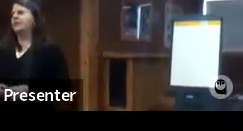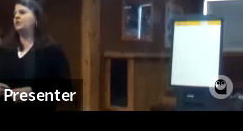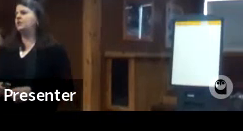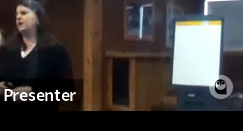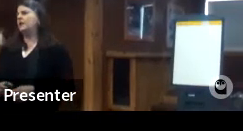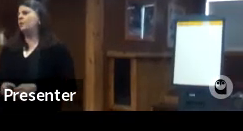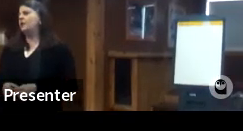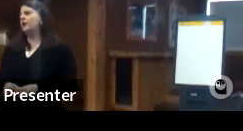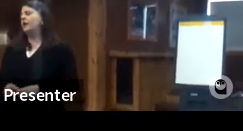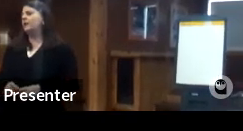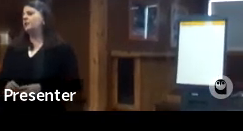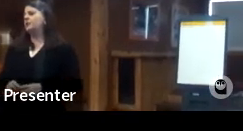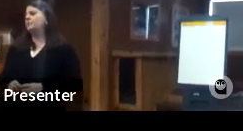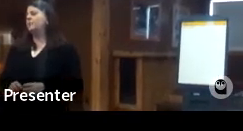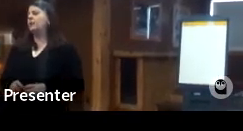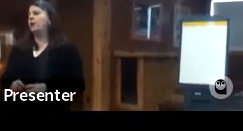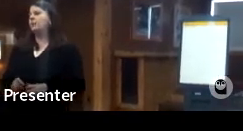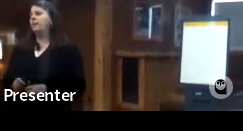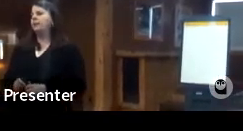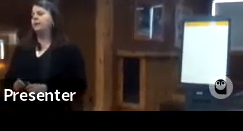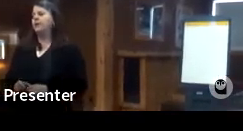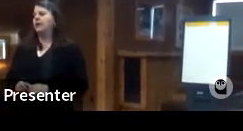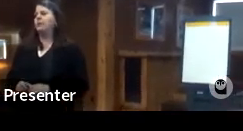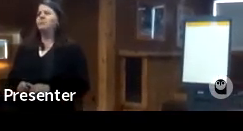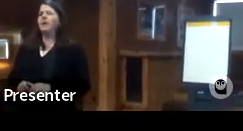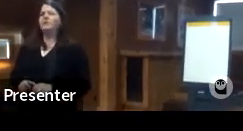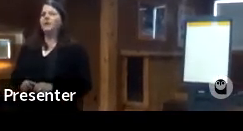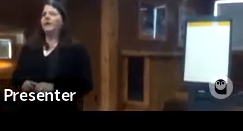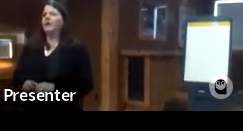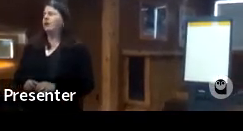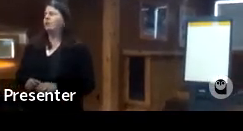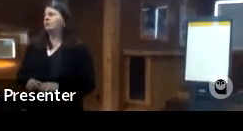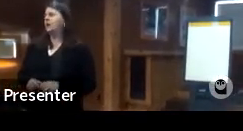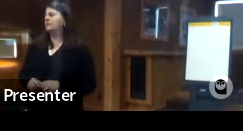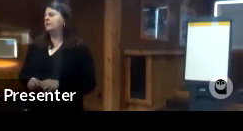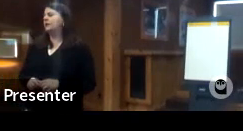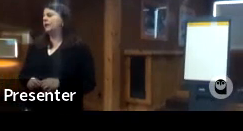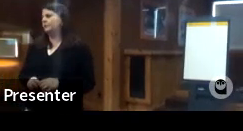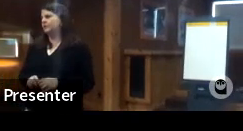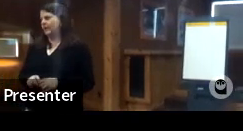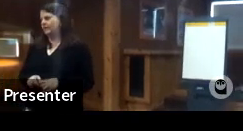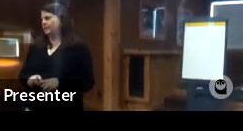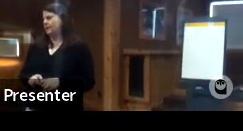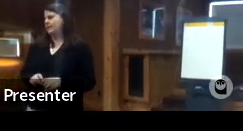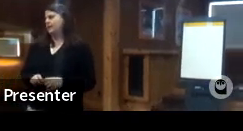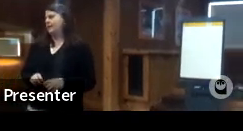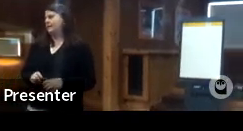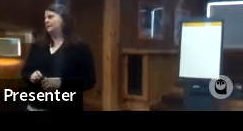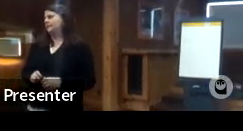her just about every day. She's 81 and she made a comment about a rape case and how this young lady was